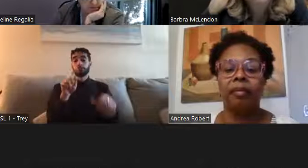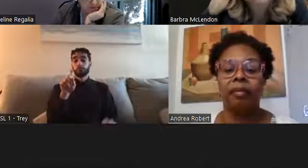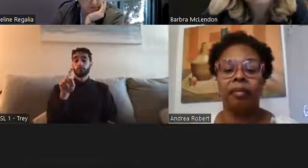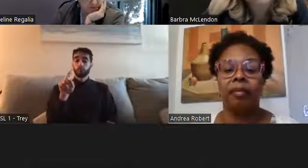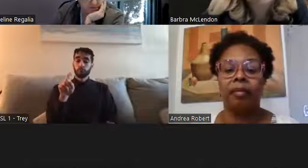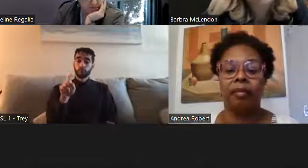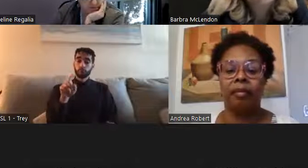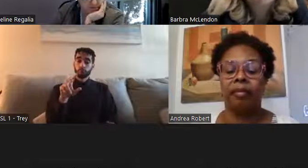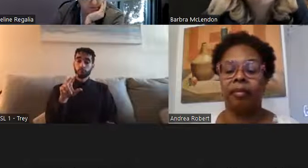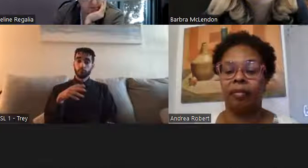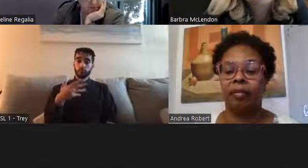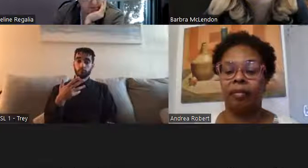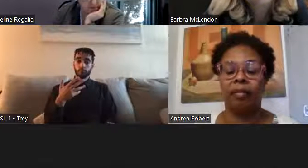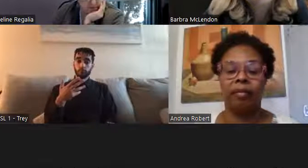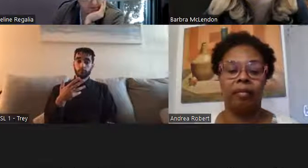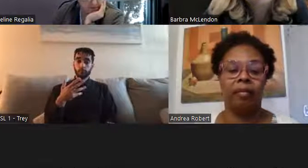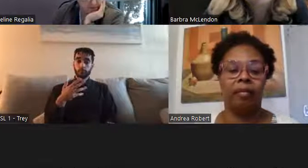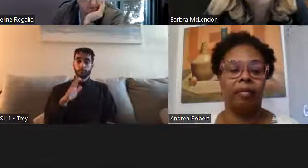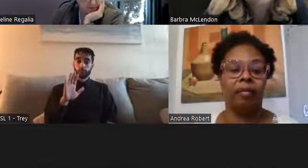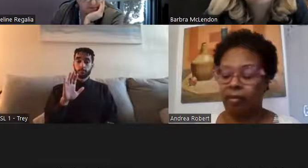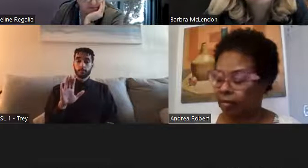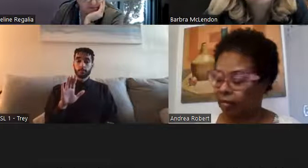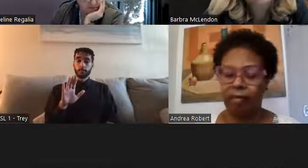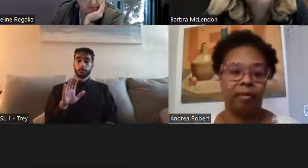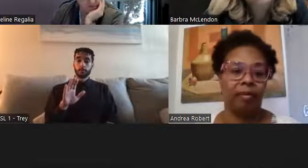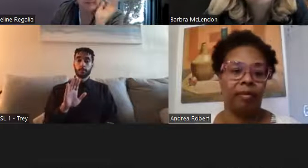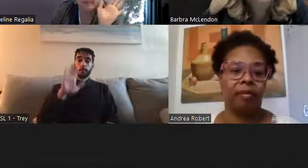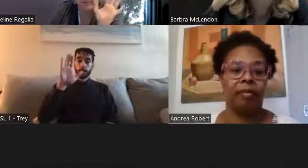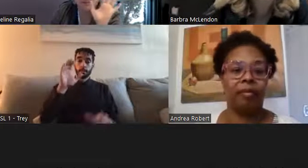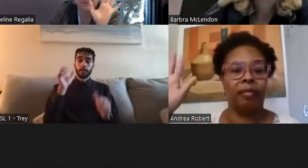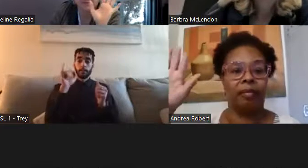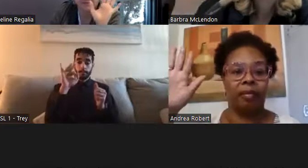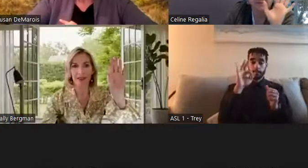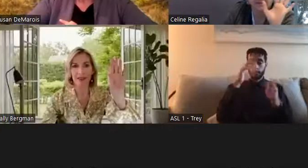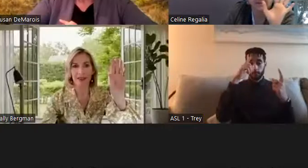Right, hearing none. All those in favor signal by saying aye. Raise your hand, please.